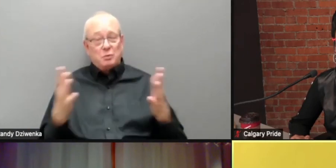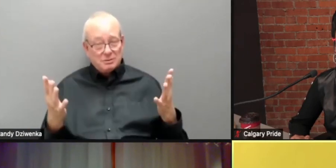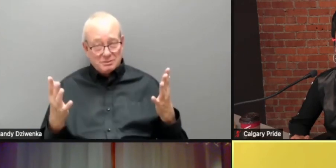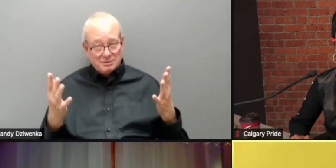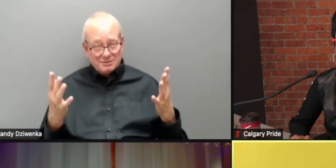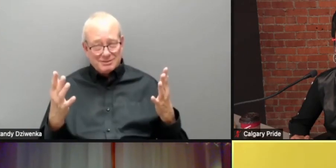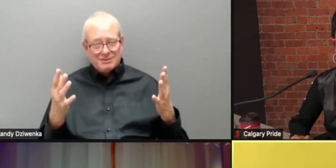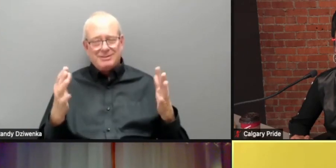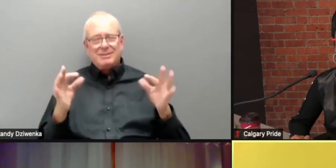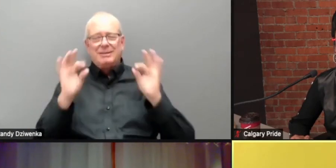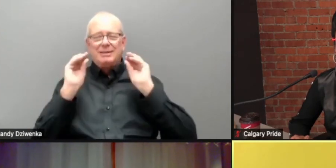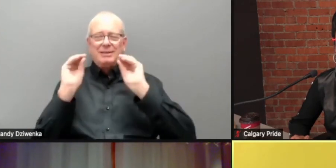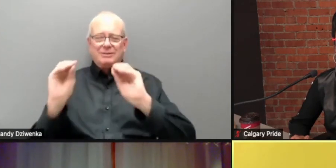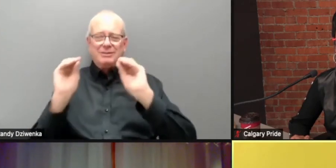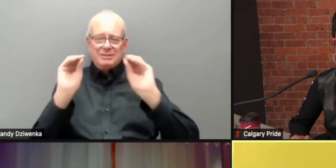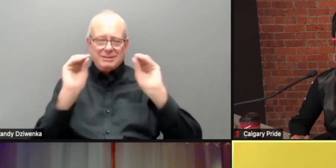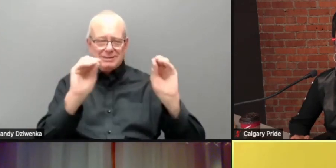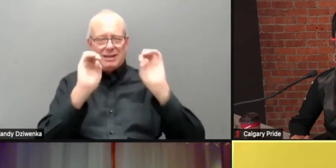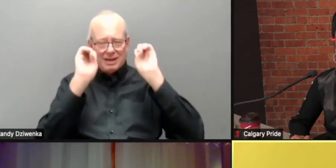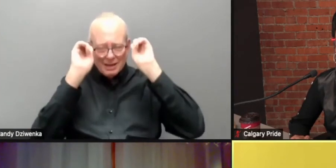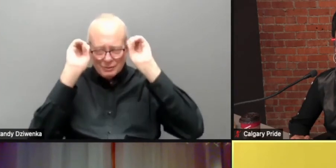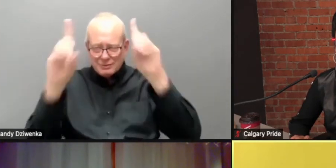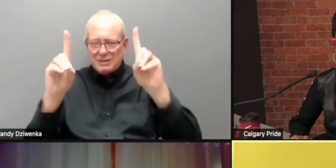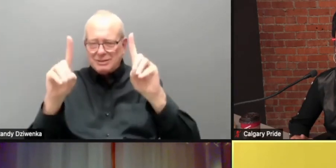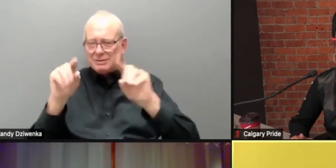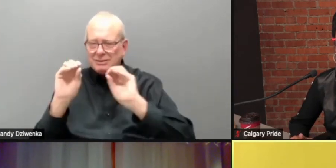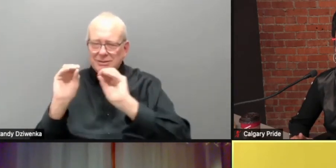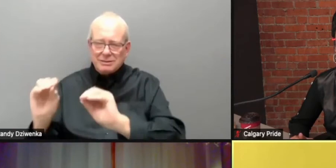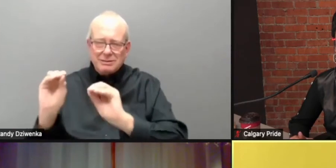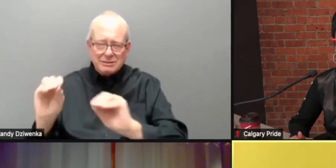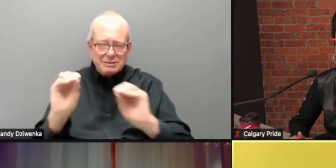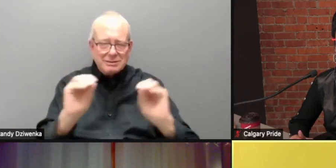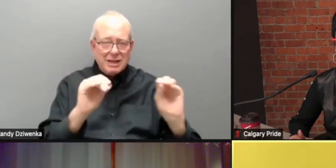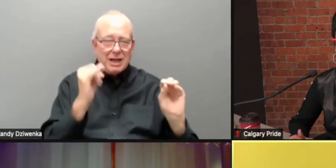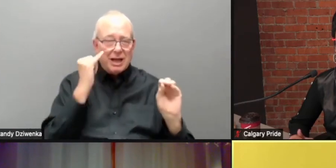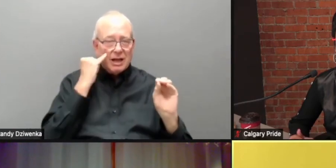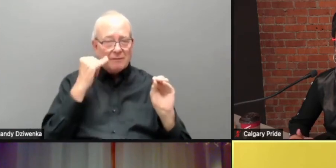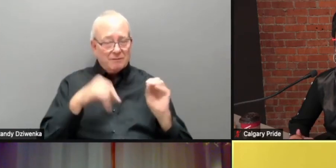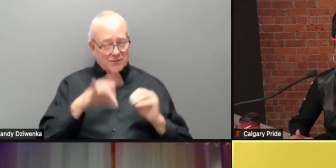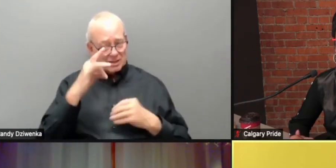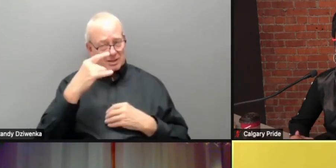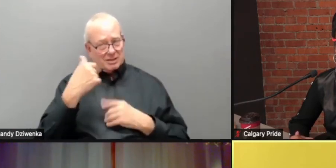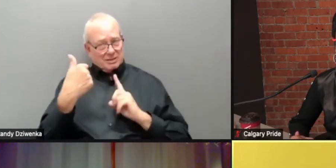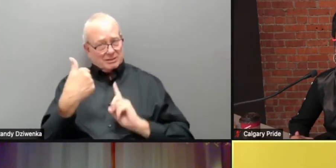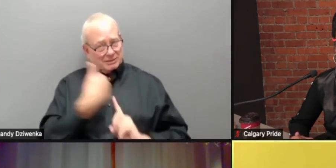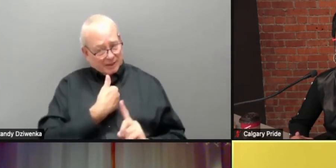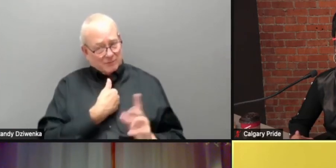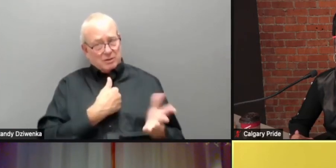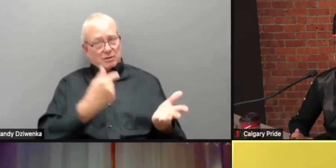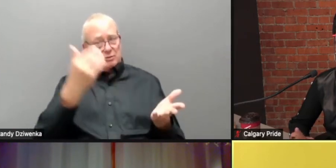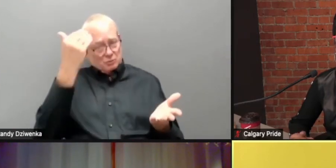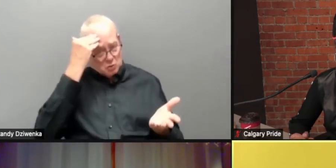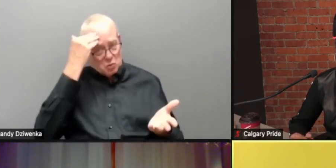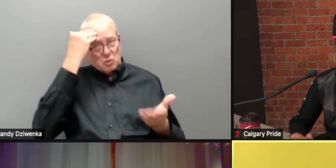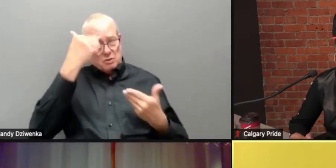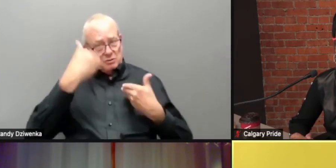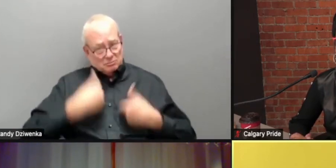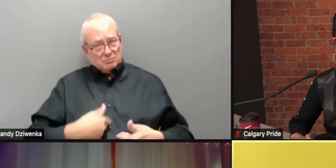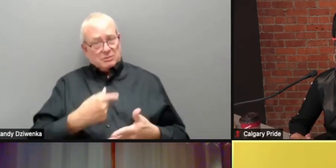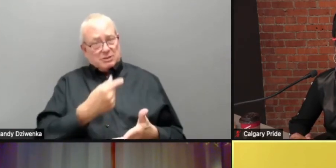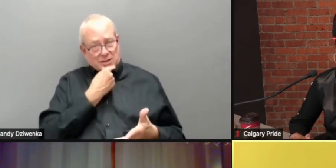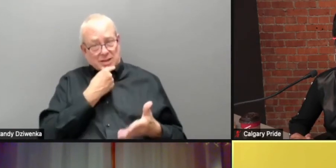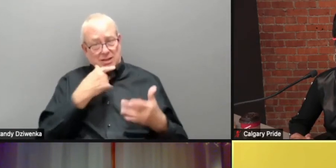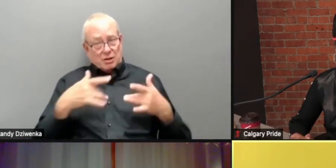to terms with my sexuality much earlier in my life, I would have been in activism much earlier than now, and I could have saved much